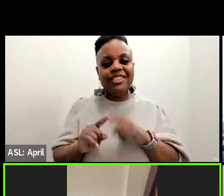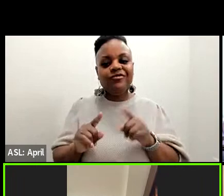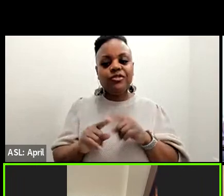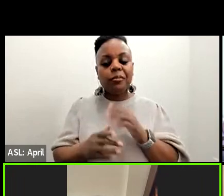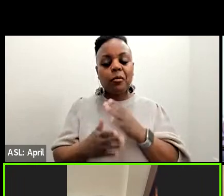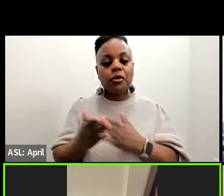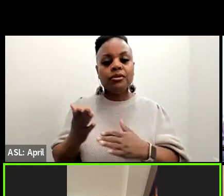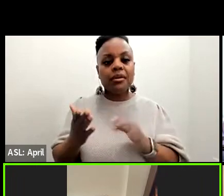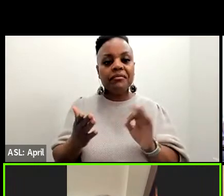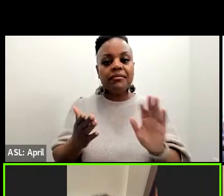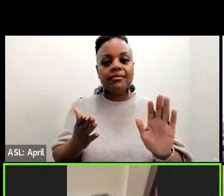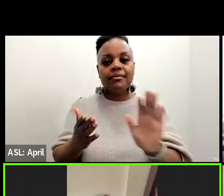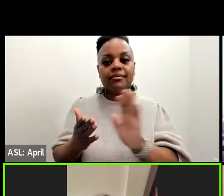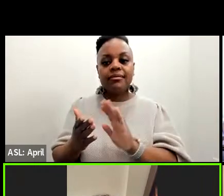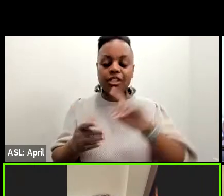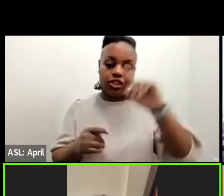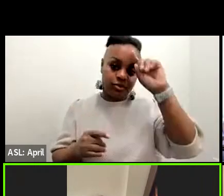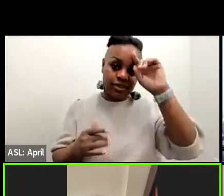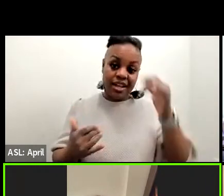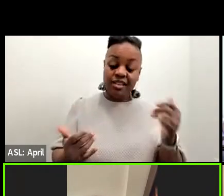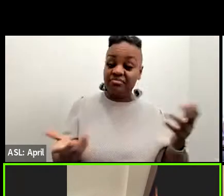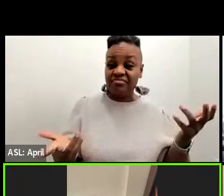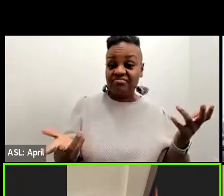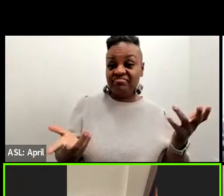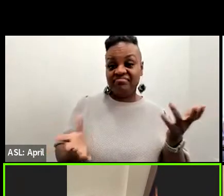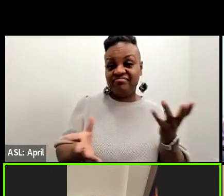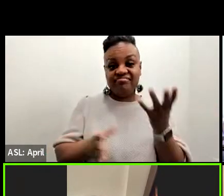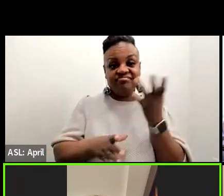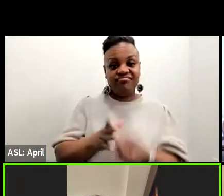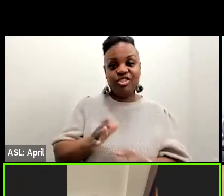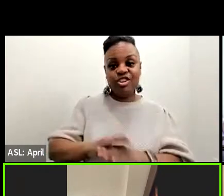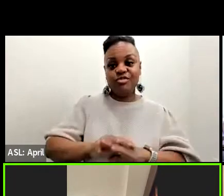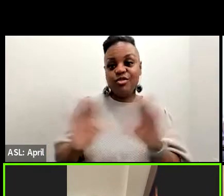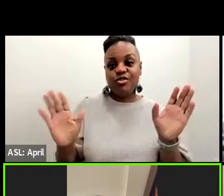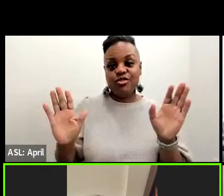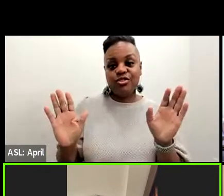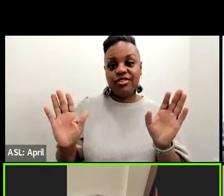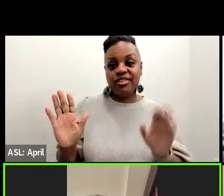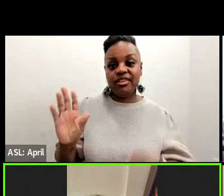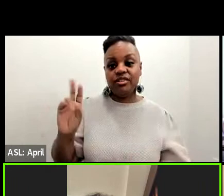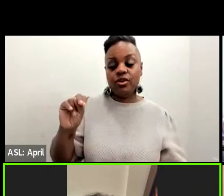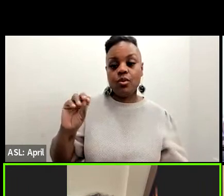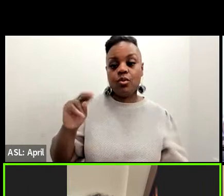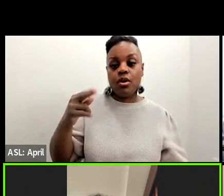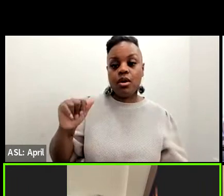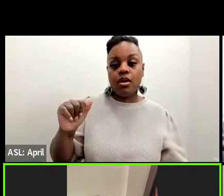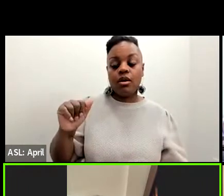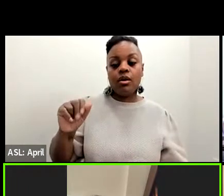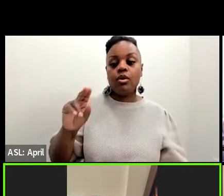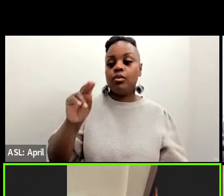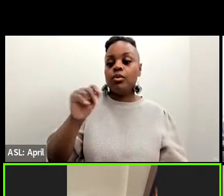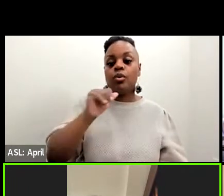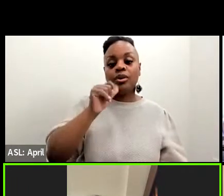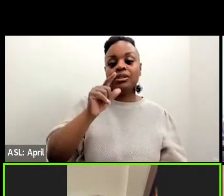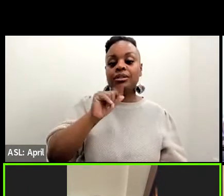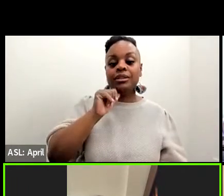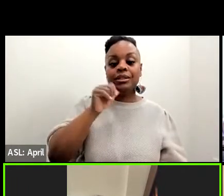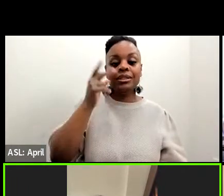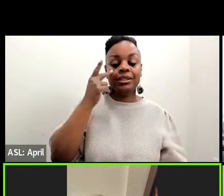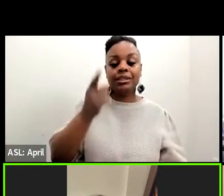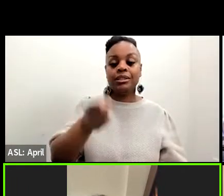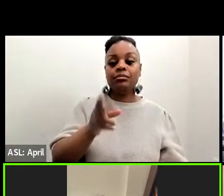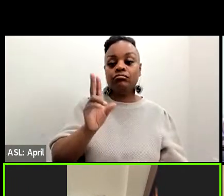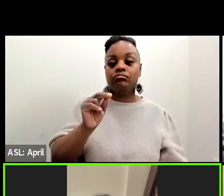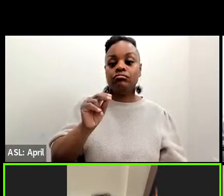Given that it wasn't designed to be a political party, one would say that exterminating it from the political arena means that most of